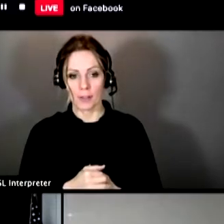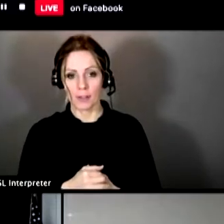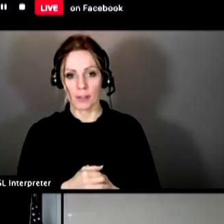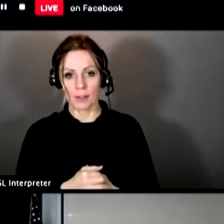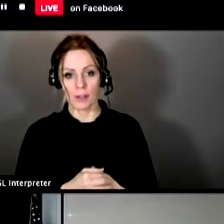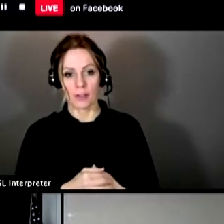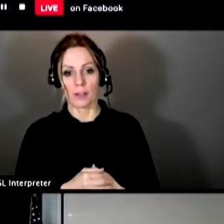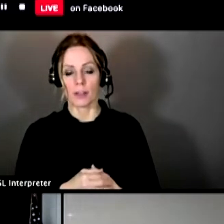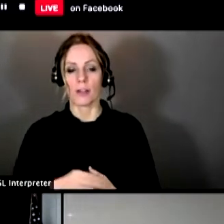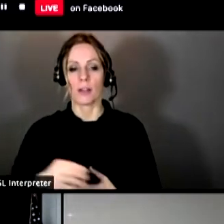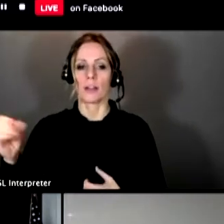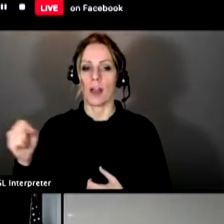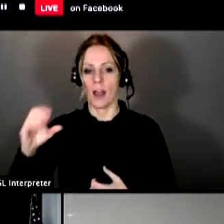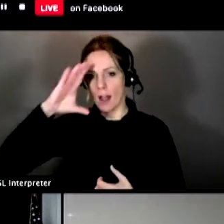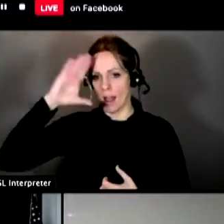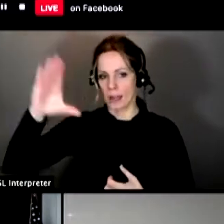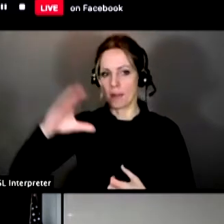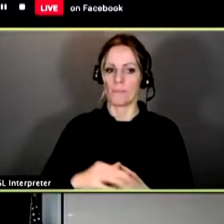Hi.